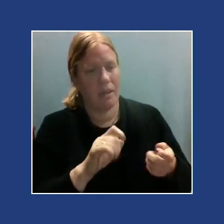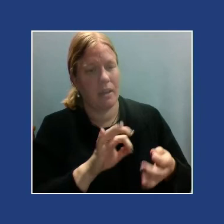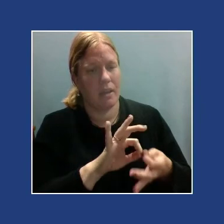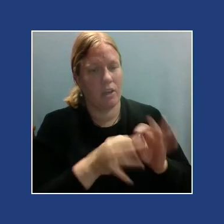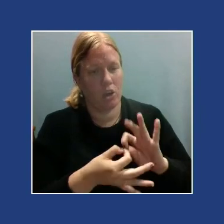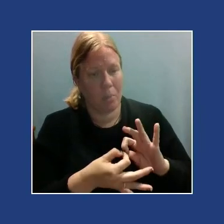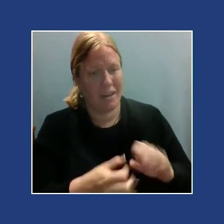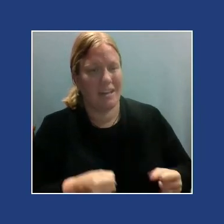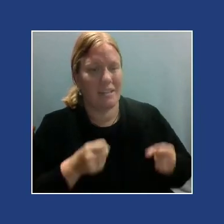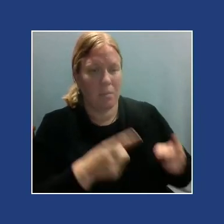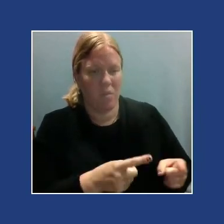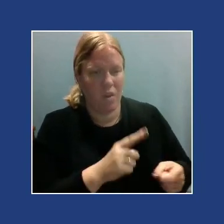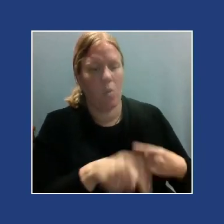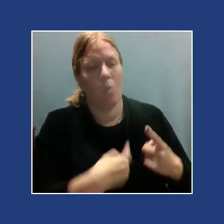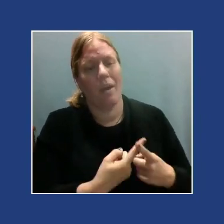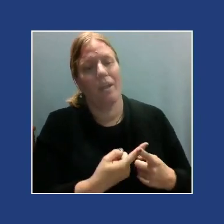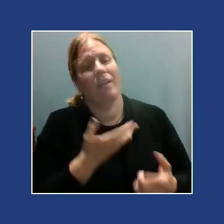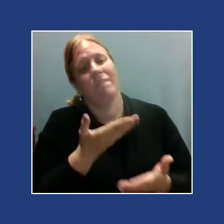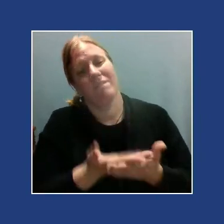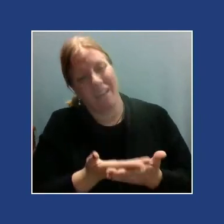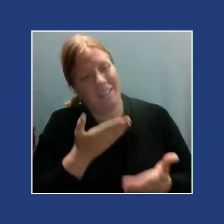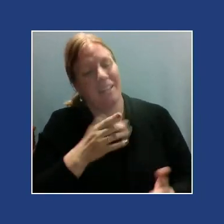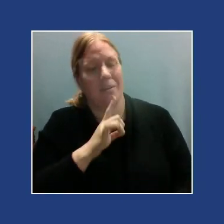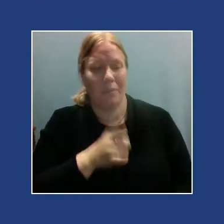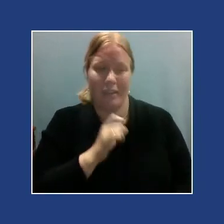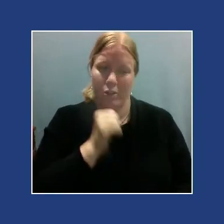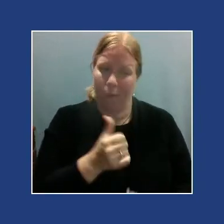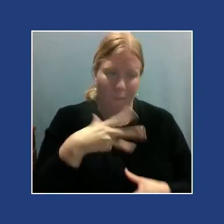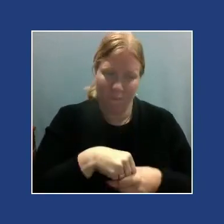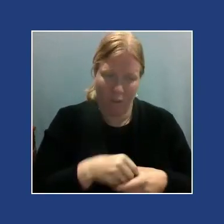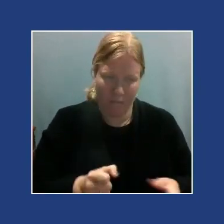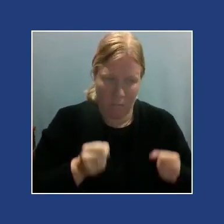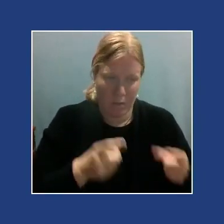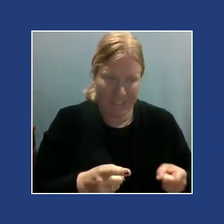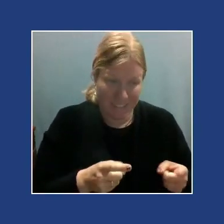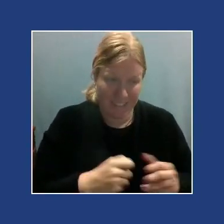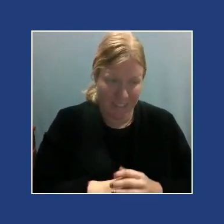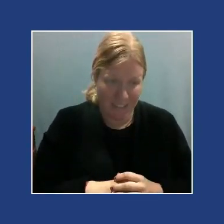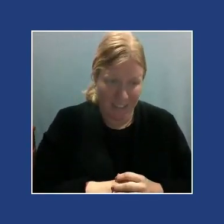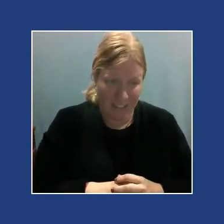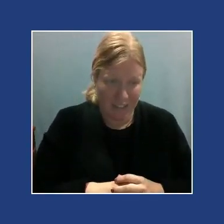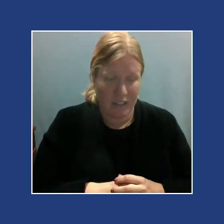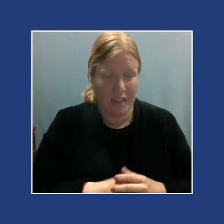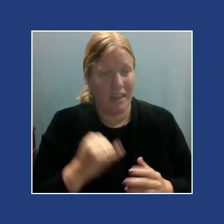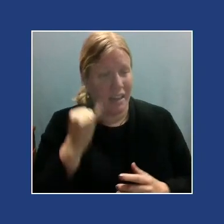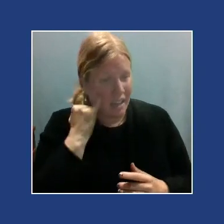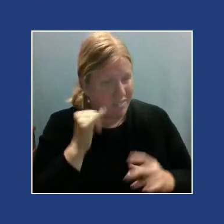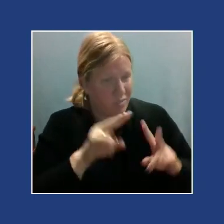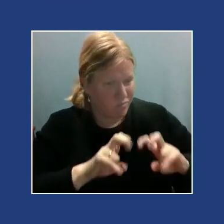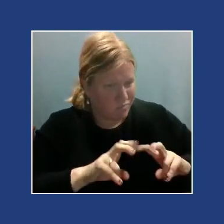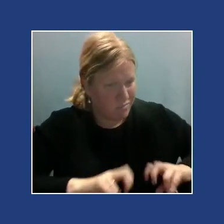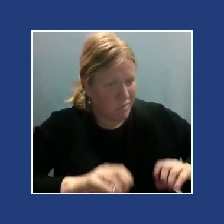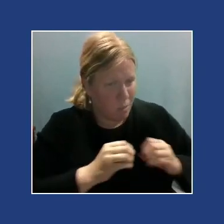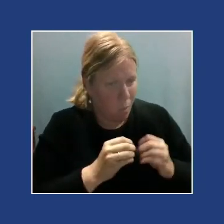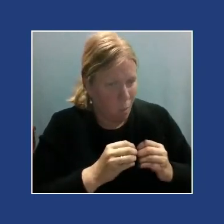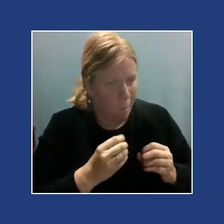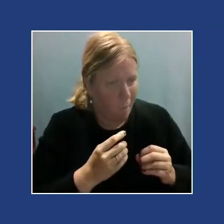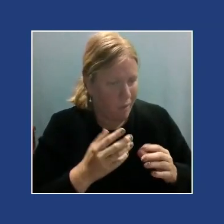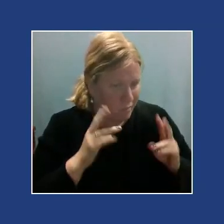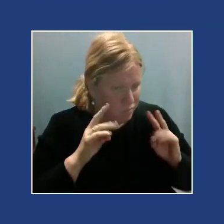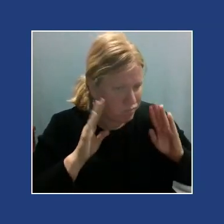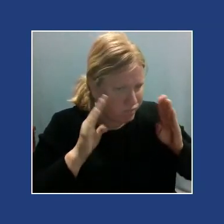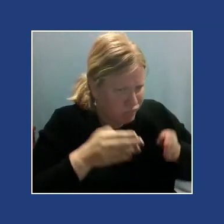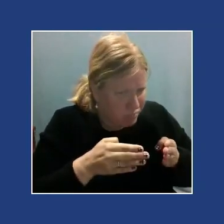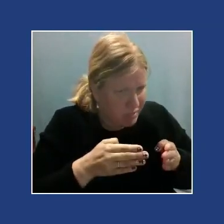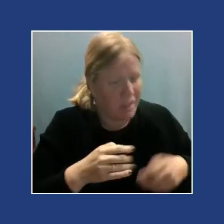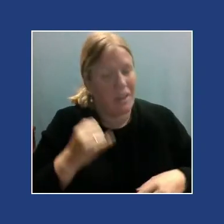fact they don't involve impulsivity if probed more closely. With regard to rejection sensitivity, certainly if